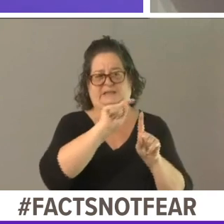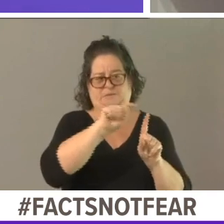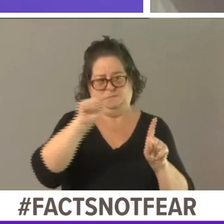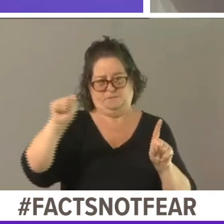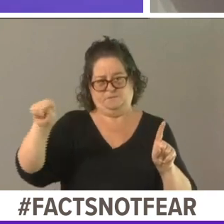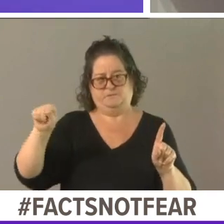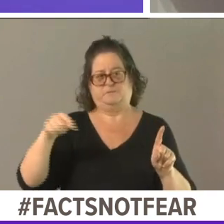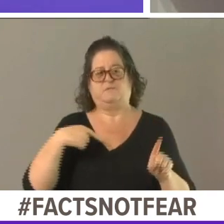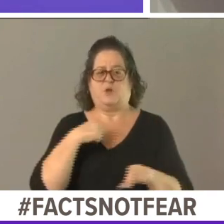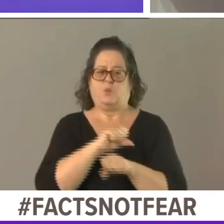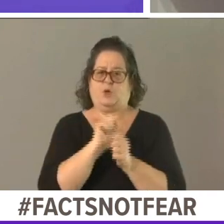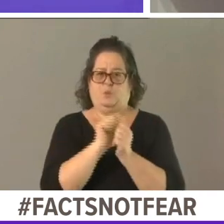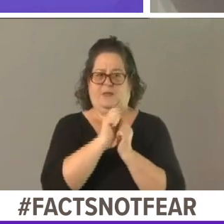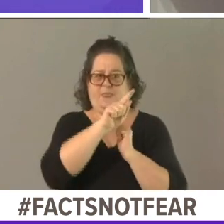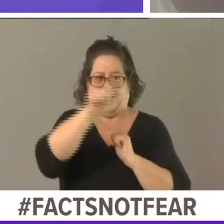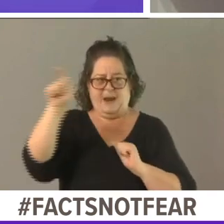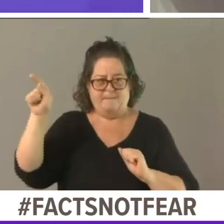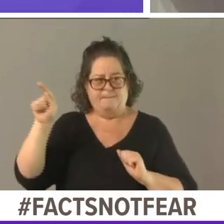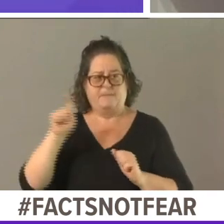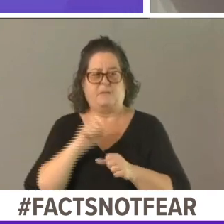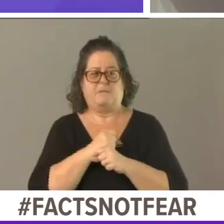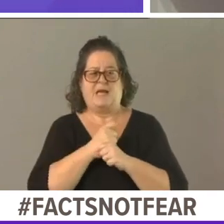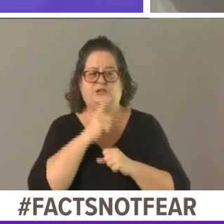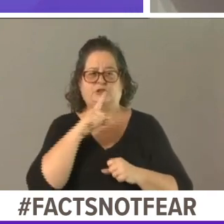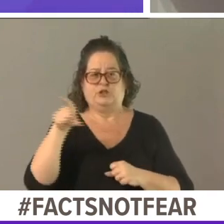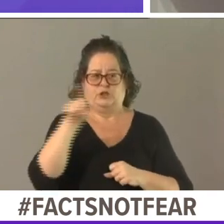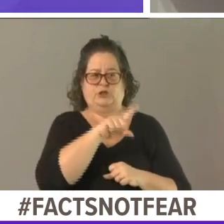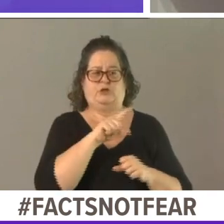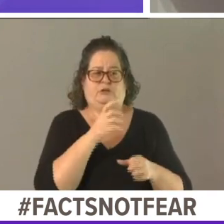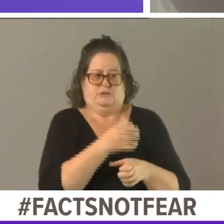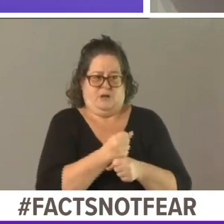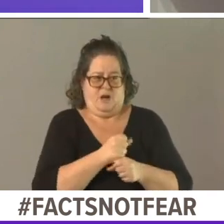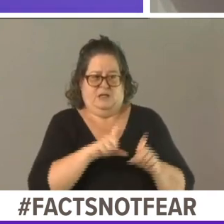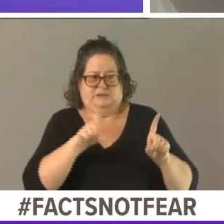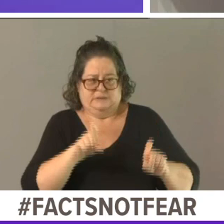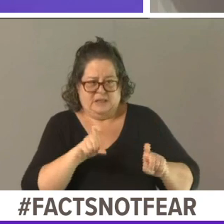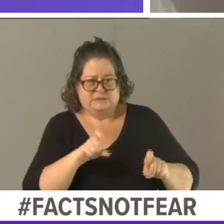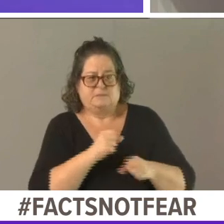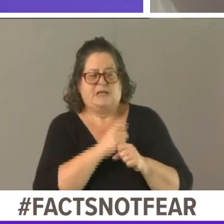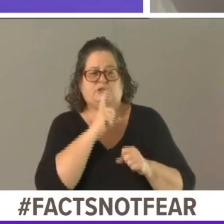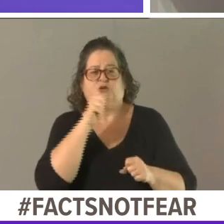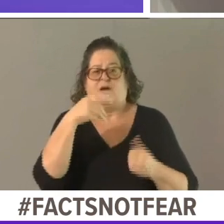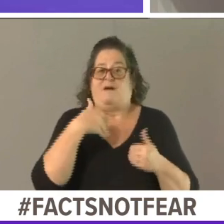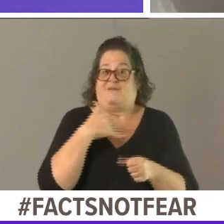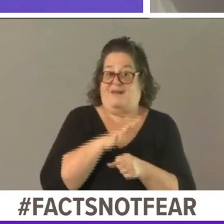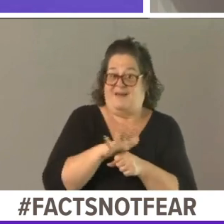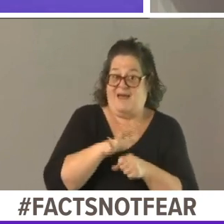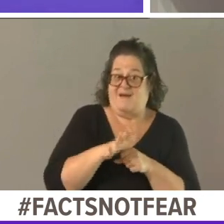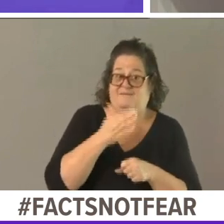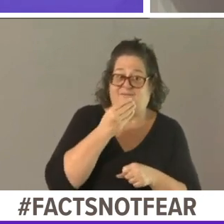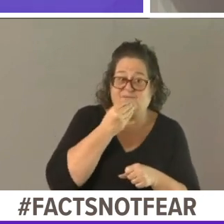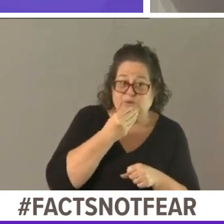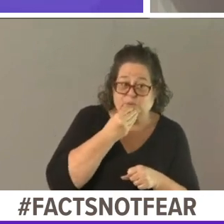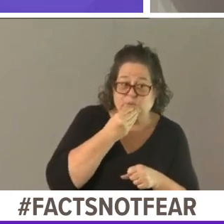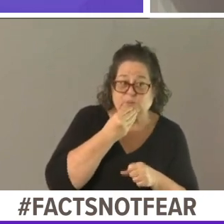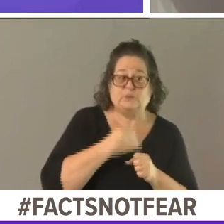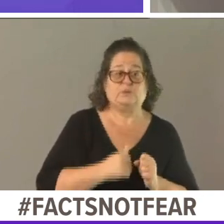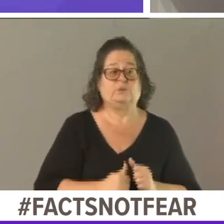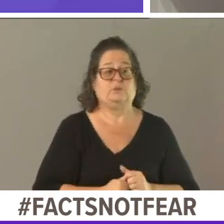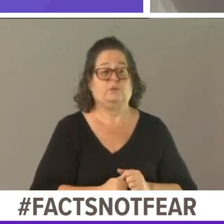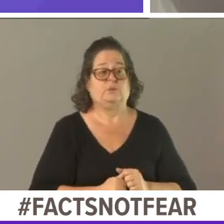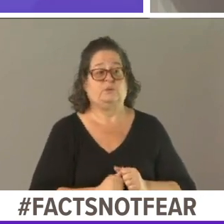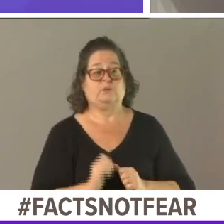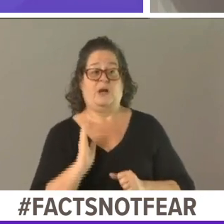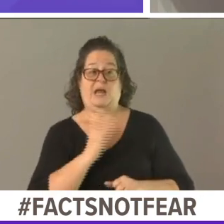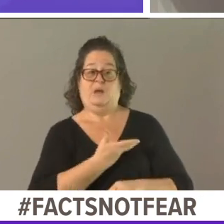the logistics and food supply, looking to extend our mission beyond the 24th of July in the food banks and